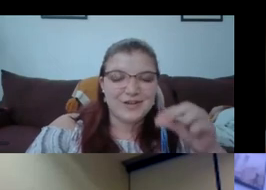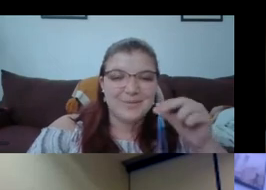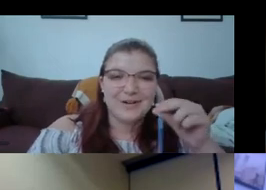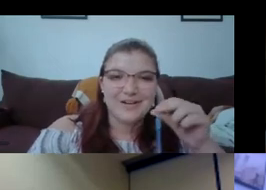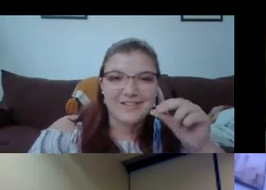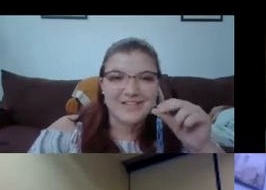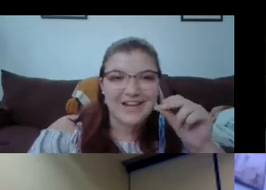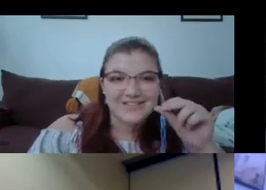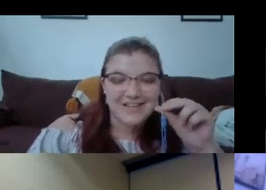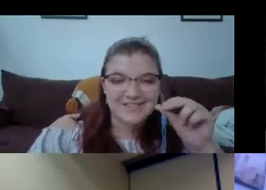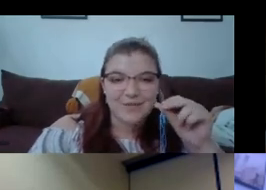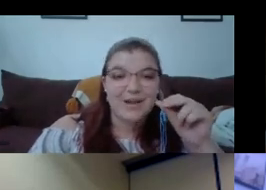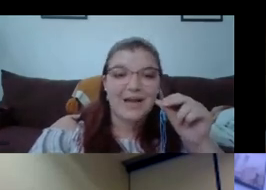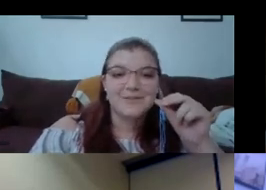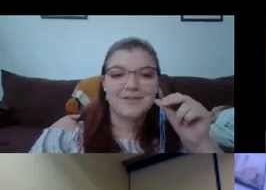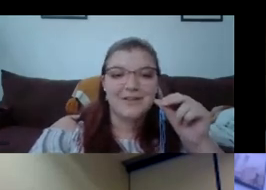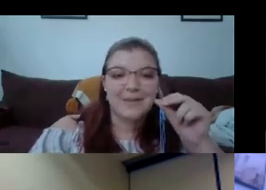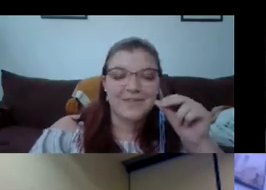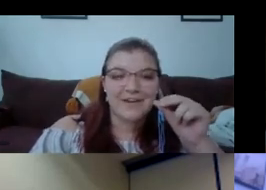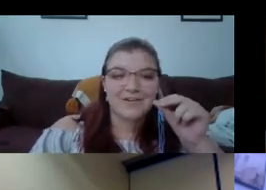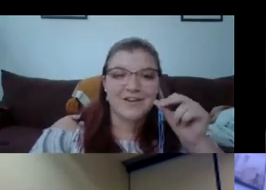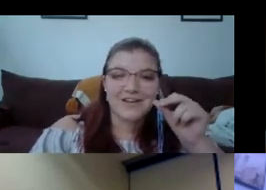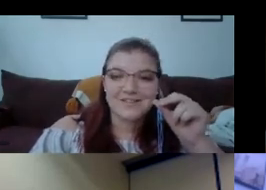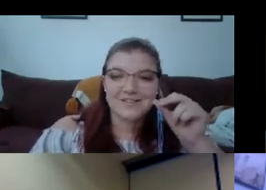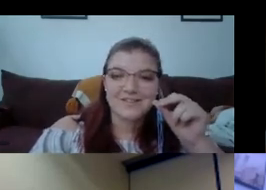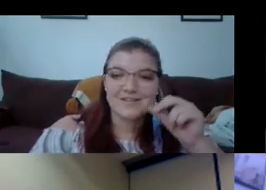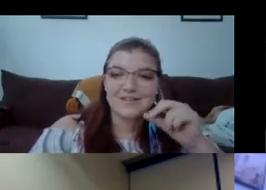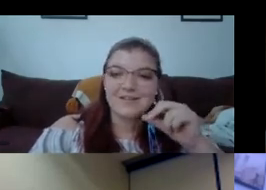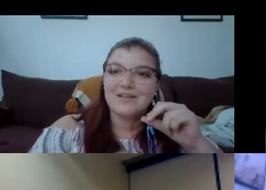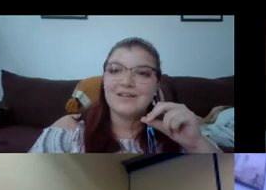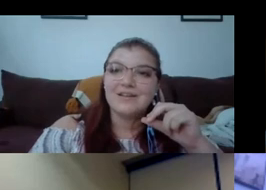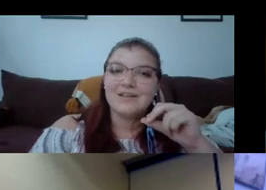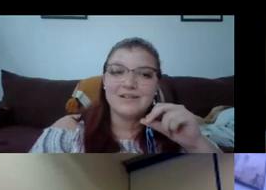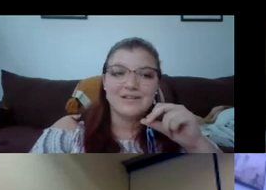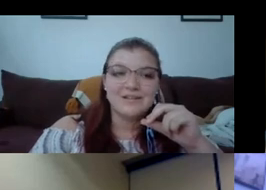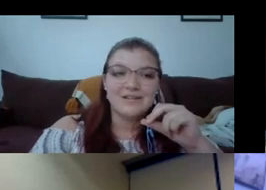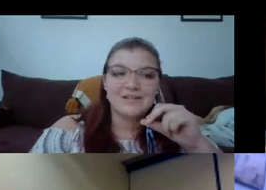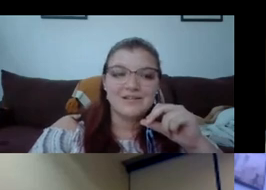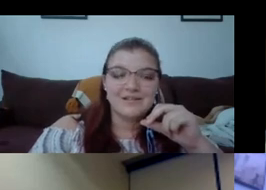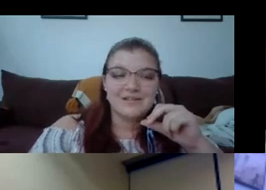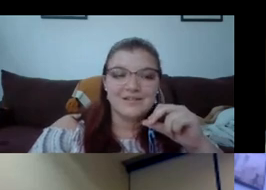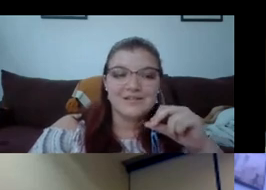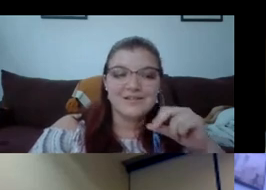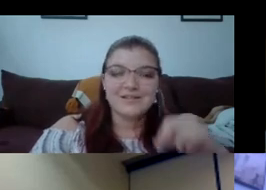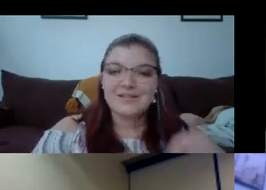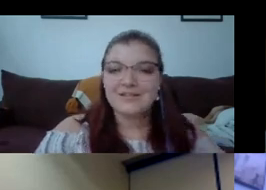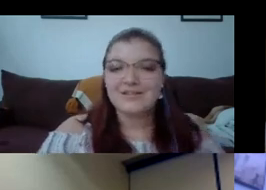Dr. Kramer in the chat is asking what happened to the camp in the Adirondacks. Sadly, it was sold